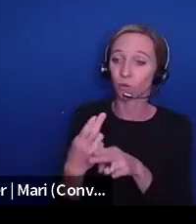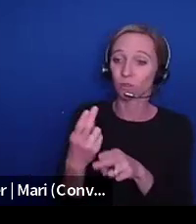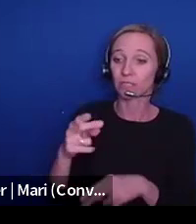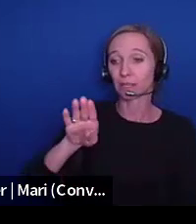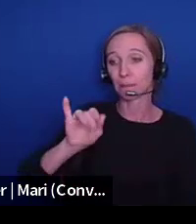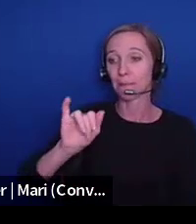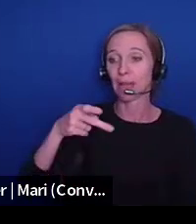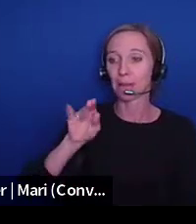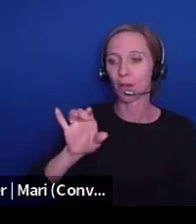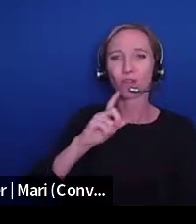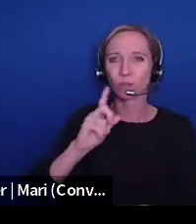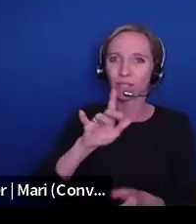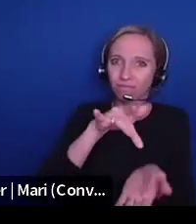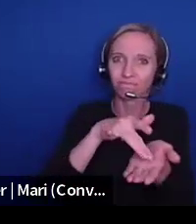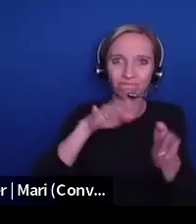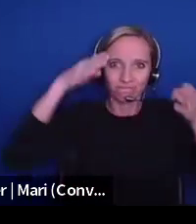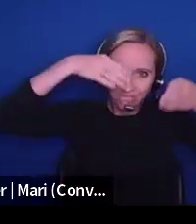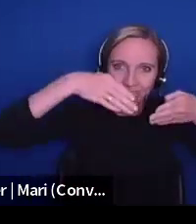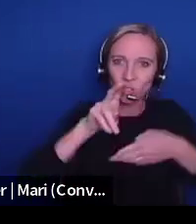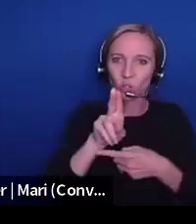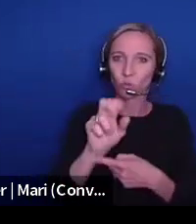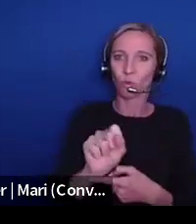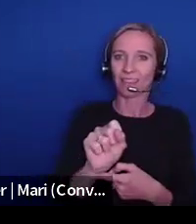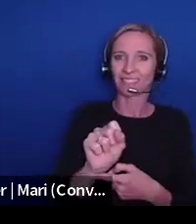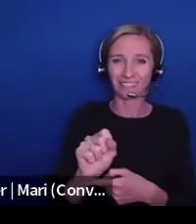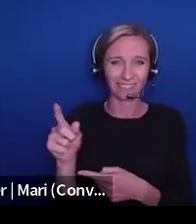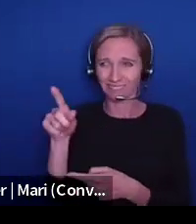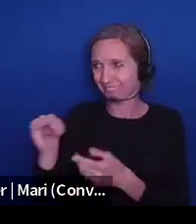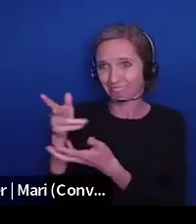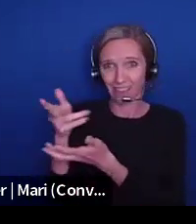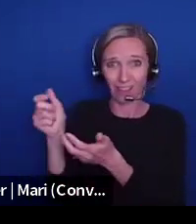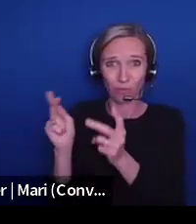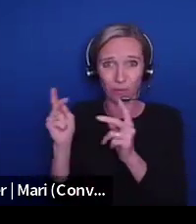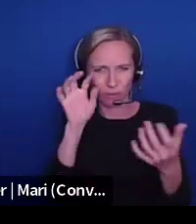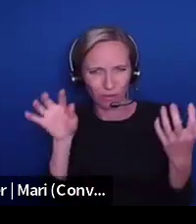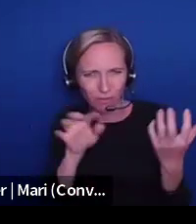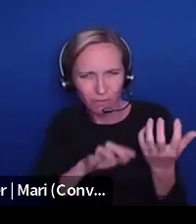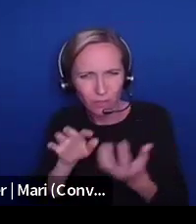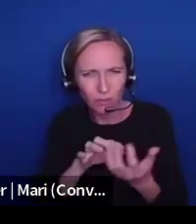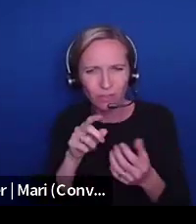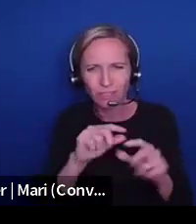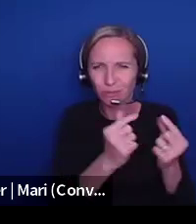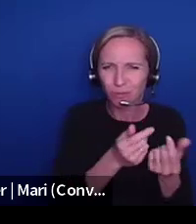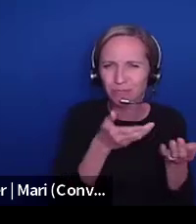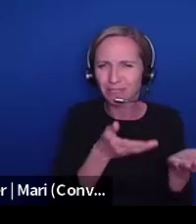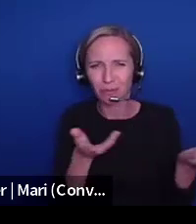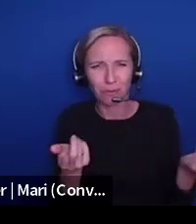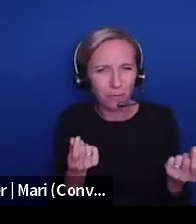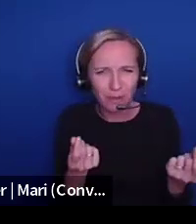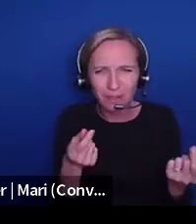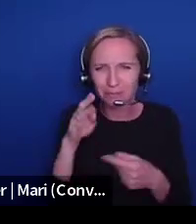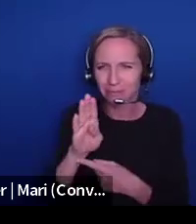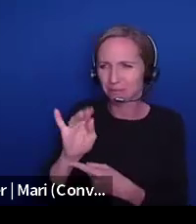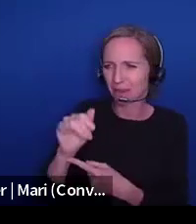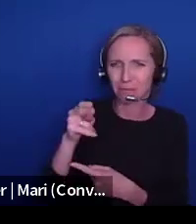very US centric, and then we were having a little bit of confusion at the beginning because it sounded like this group is there to kind of, you